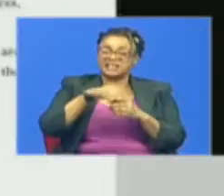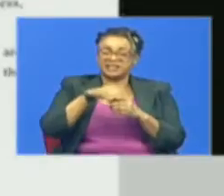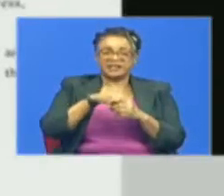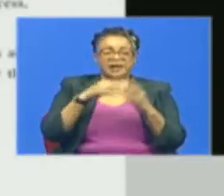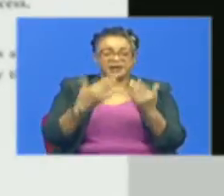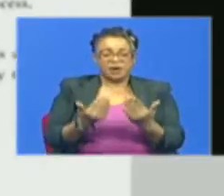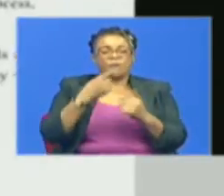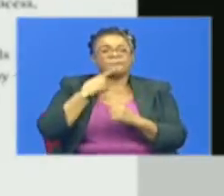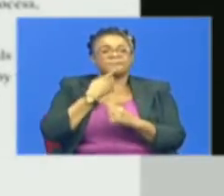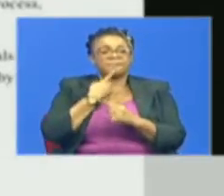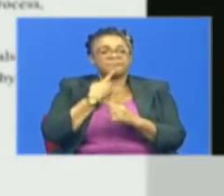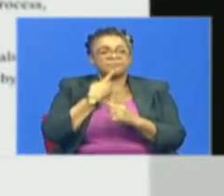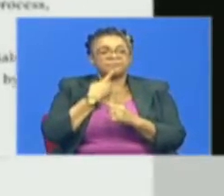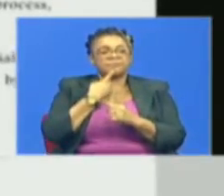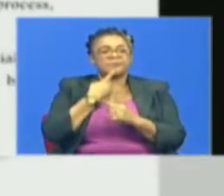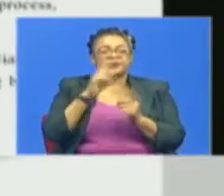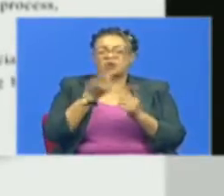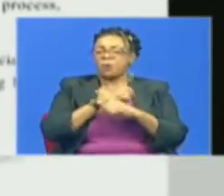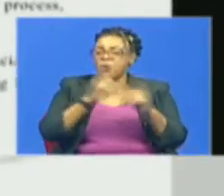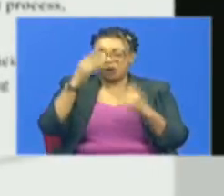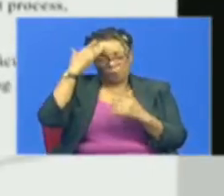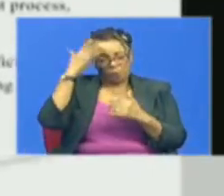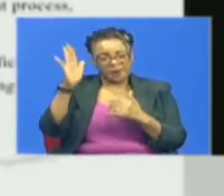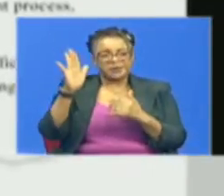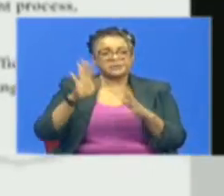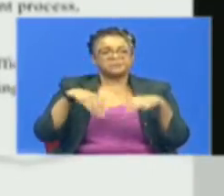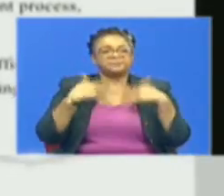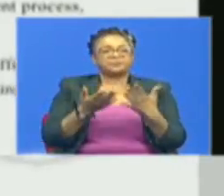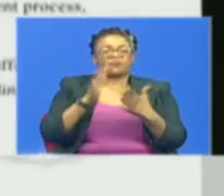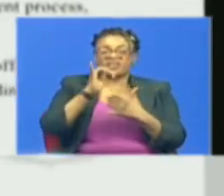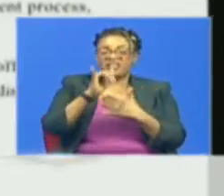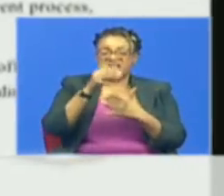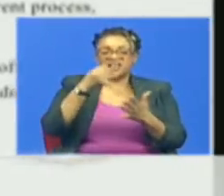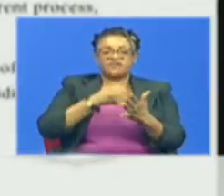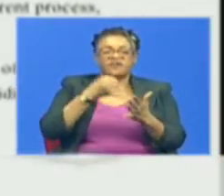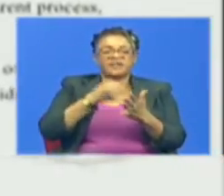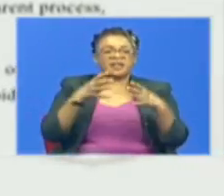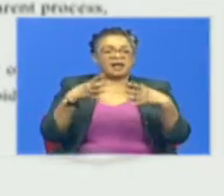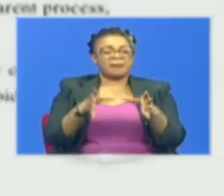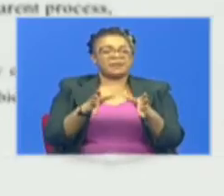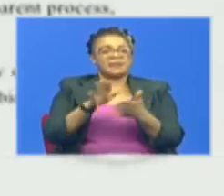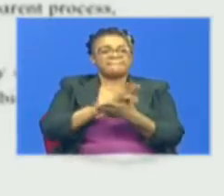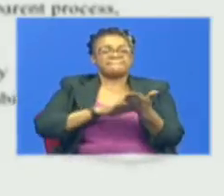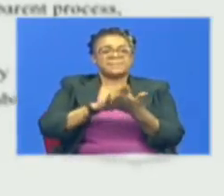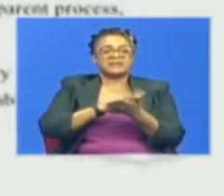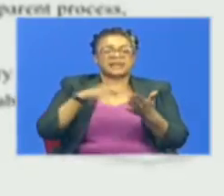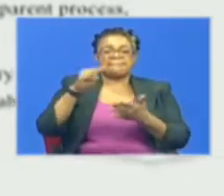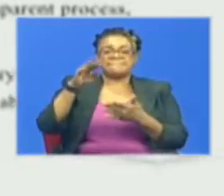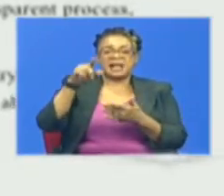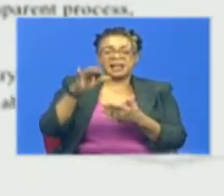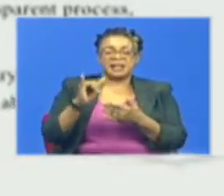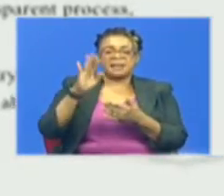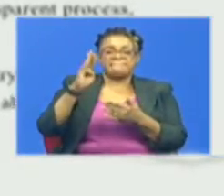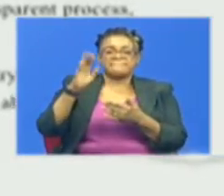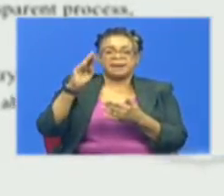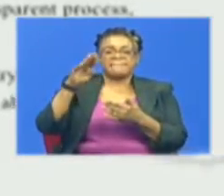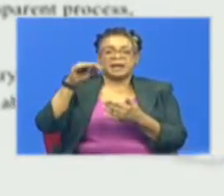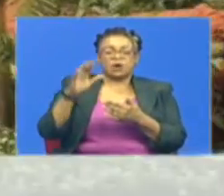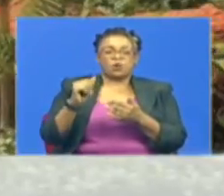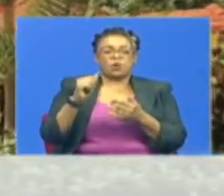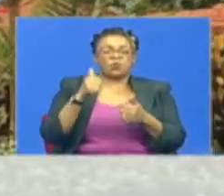however, says it is not aware of the deal involving the company based in Mali, Bamako, and which